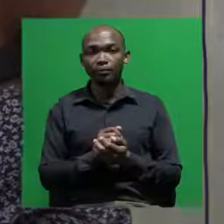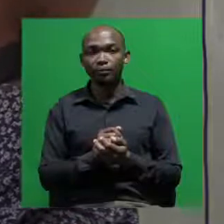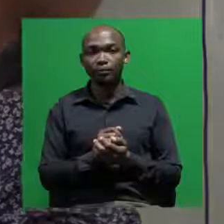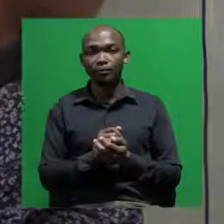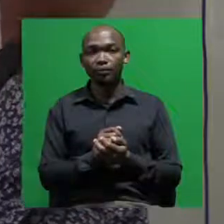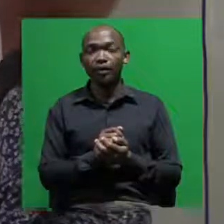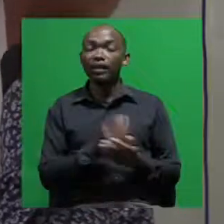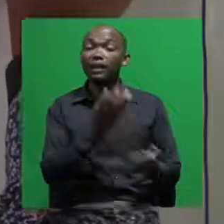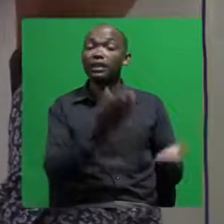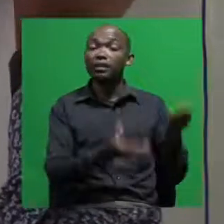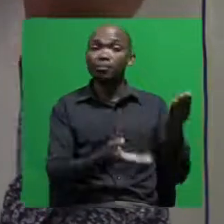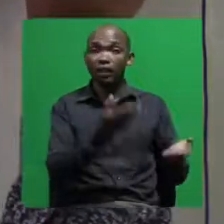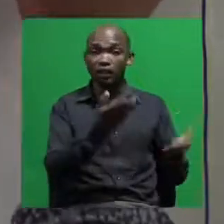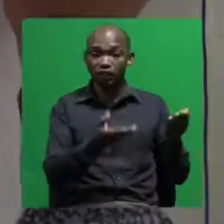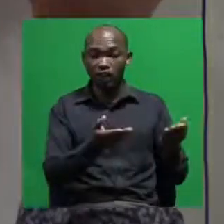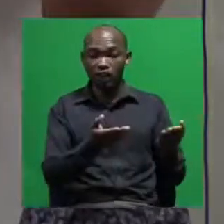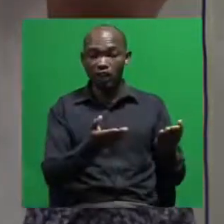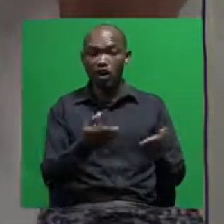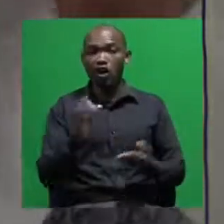average